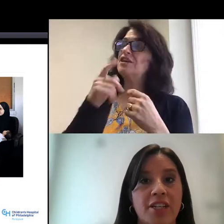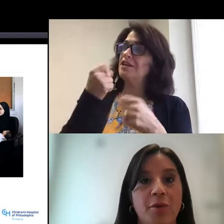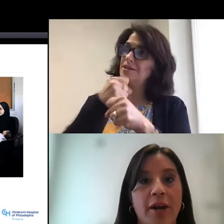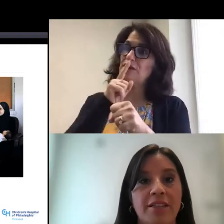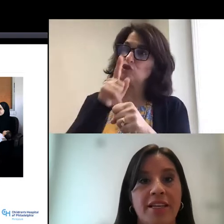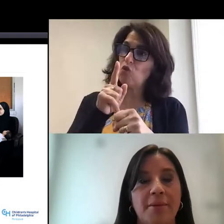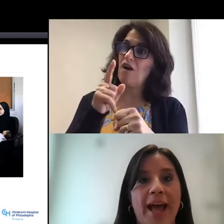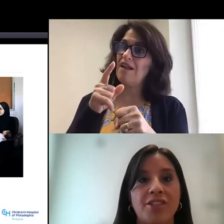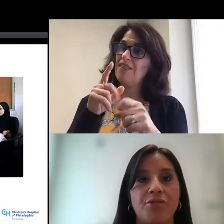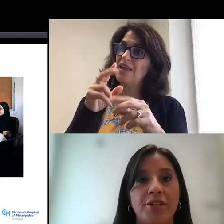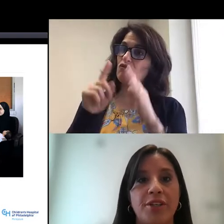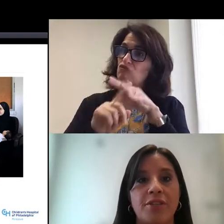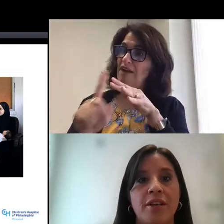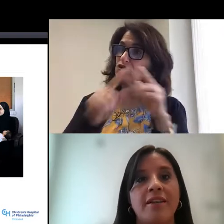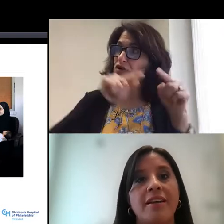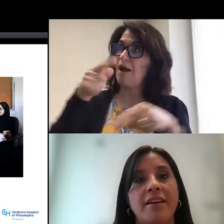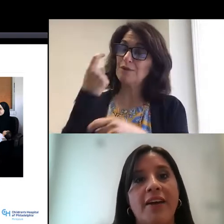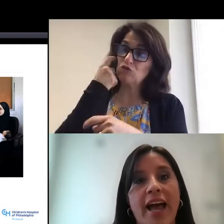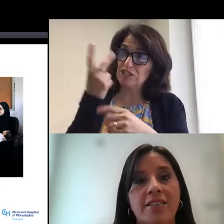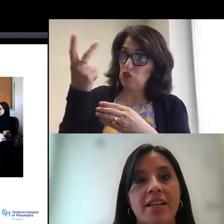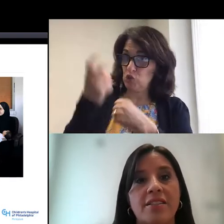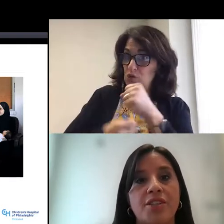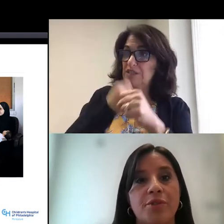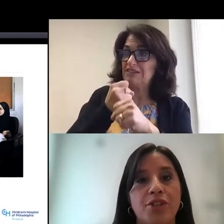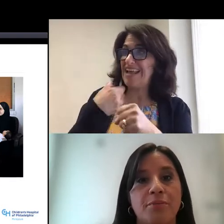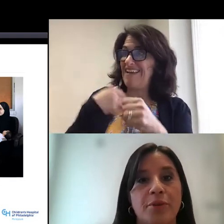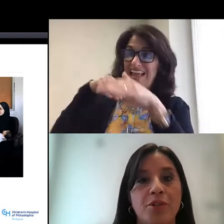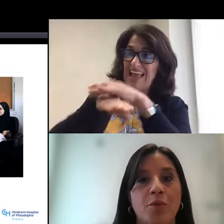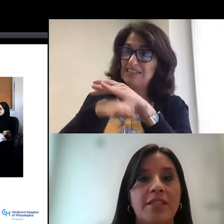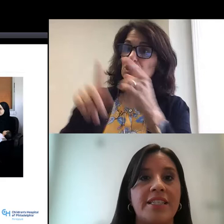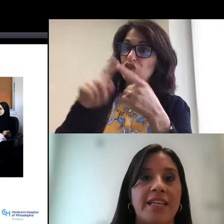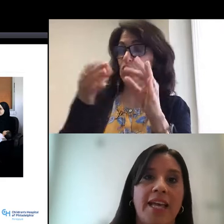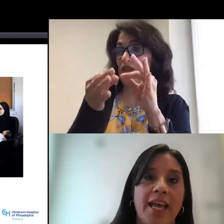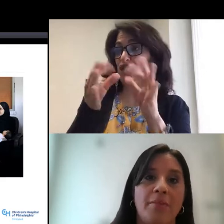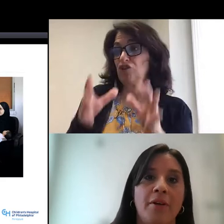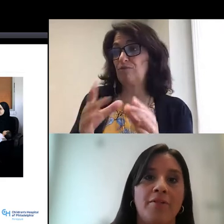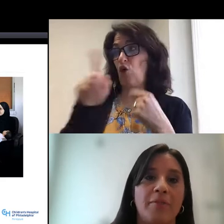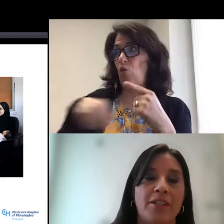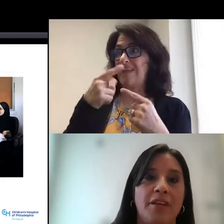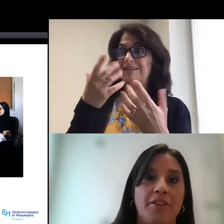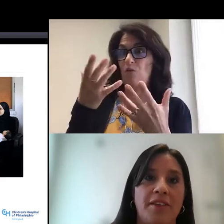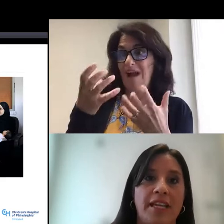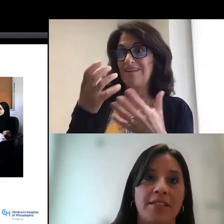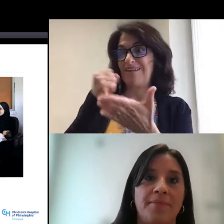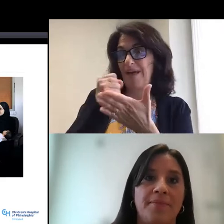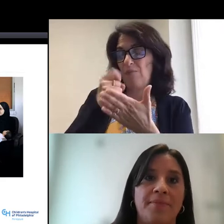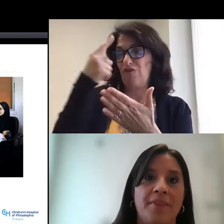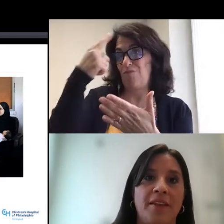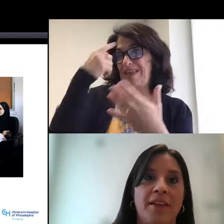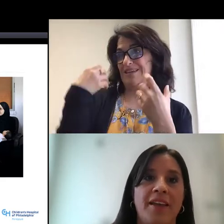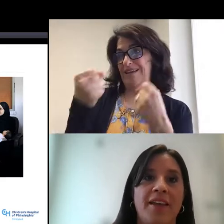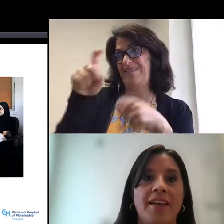in the US in the past 2 years have access to interpreters when seeking help for mental health needs.